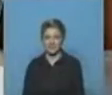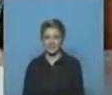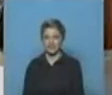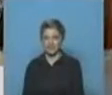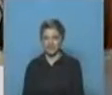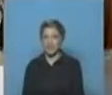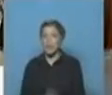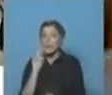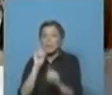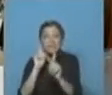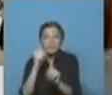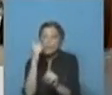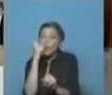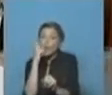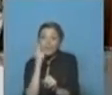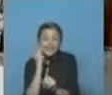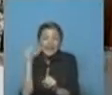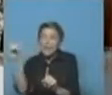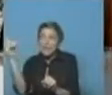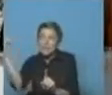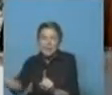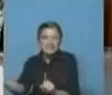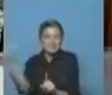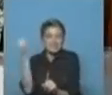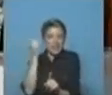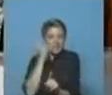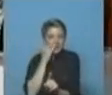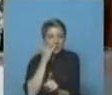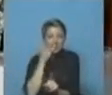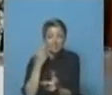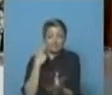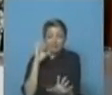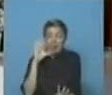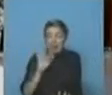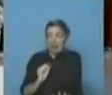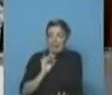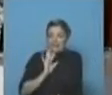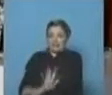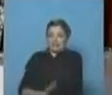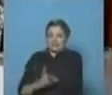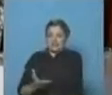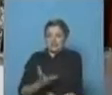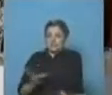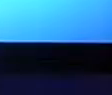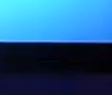No, no, look, what else can I say? It's more than happiness. Happiness, very grateful.